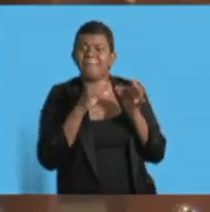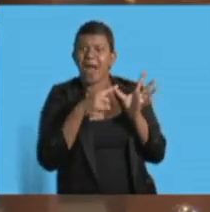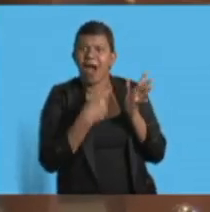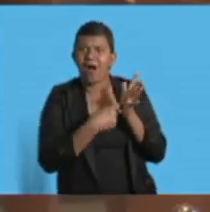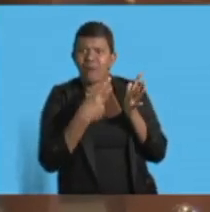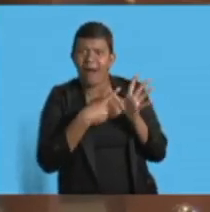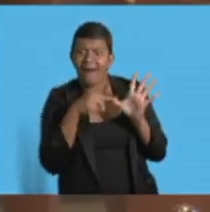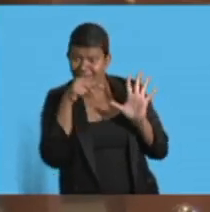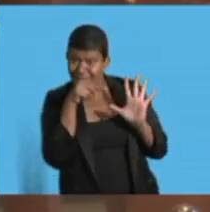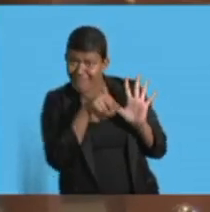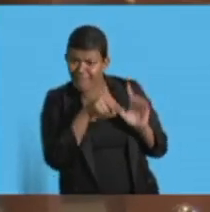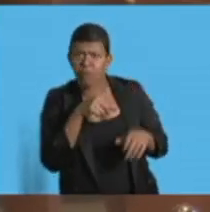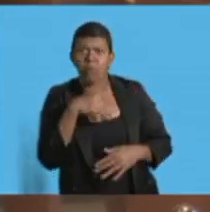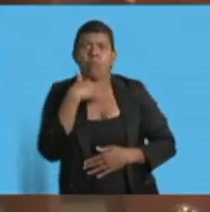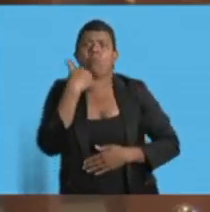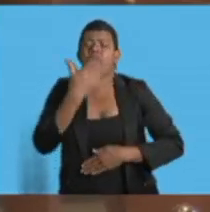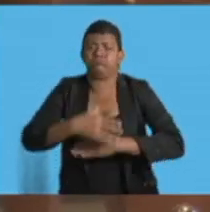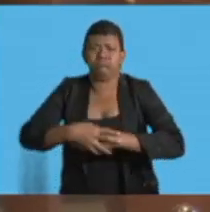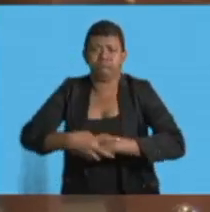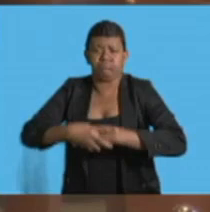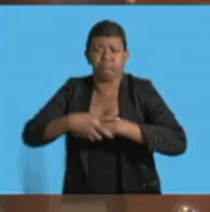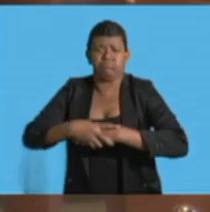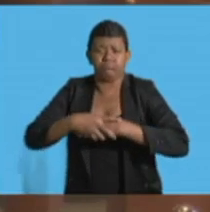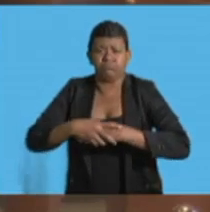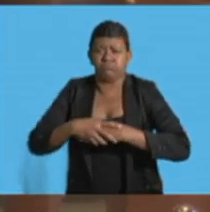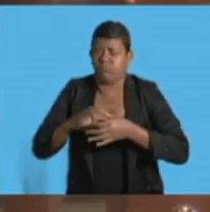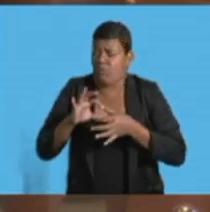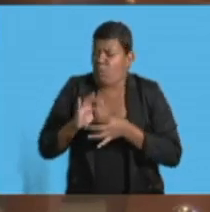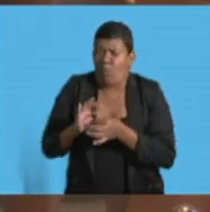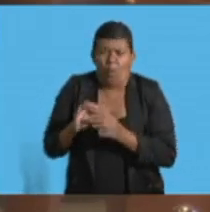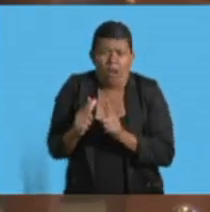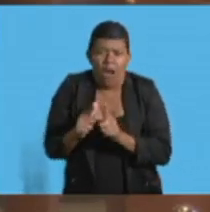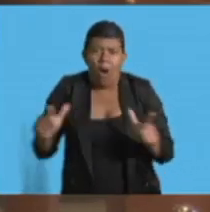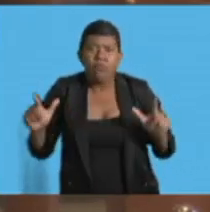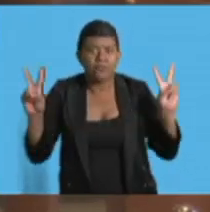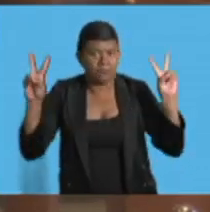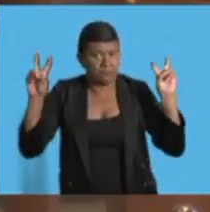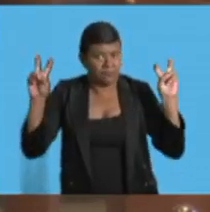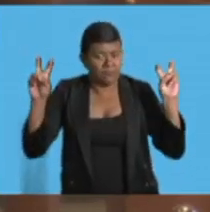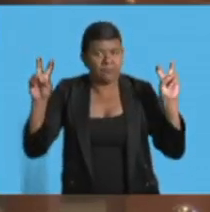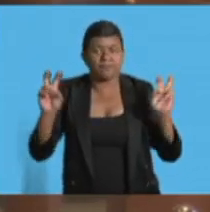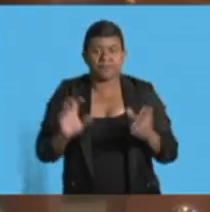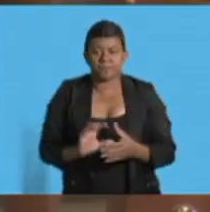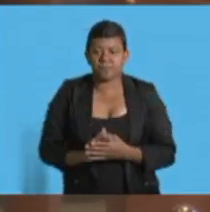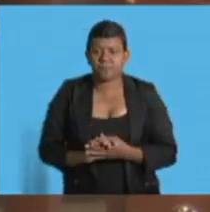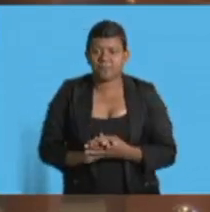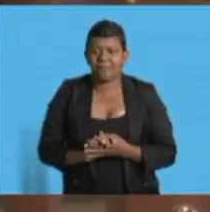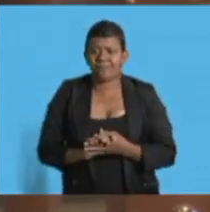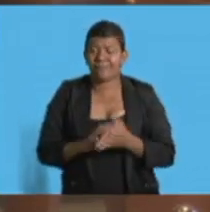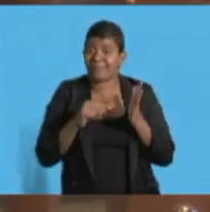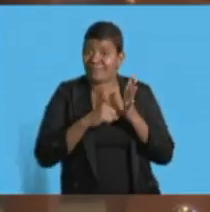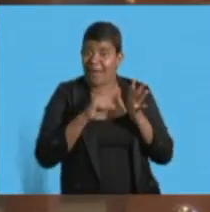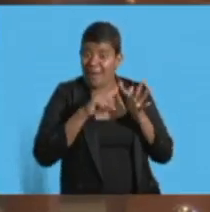each other in their own dialect. I'll quote in the Timbara